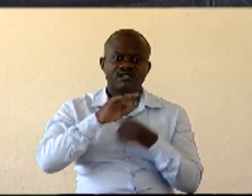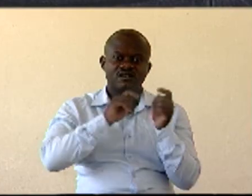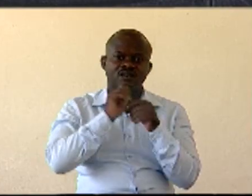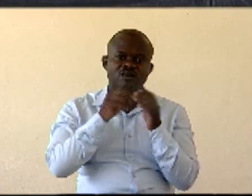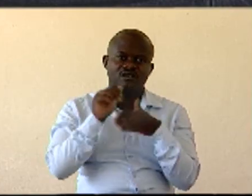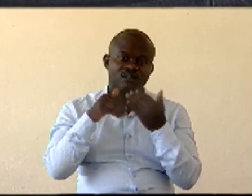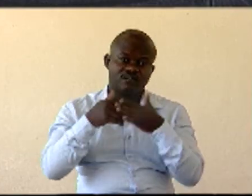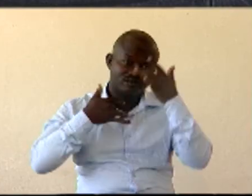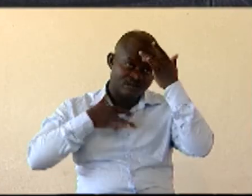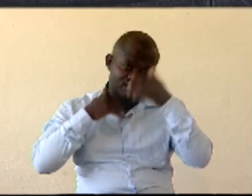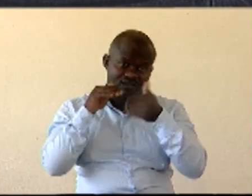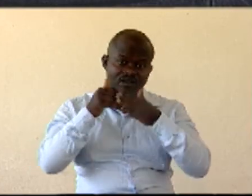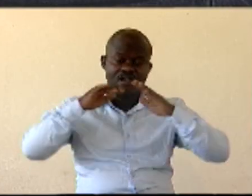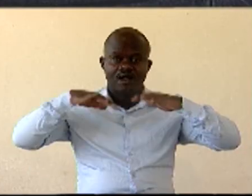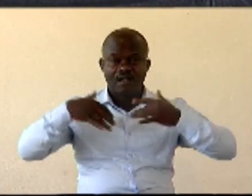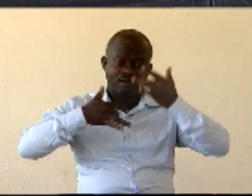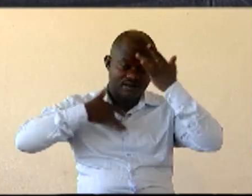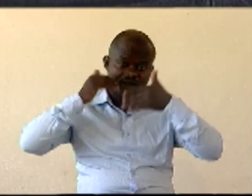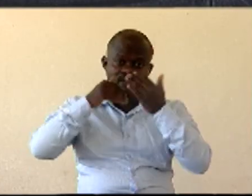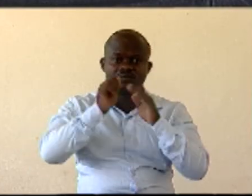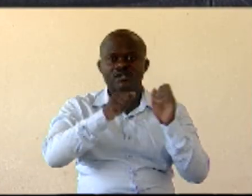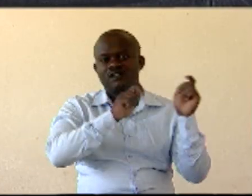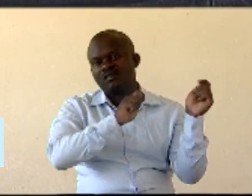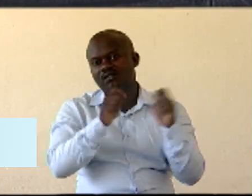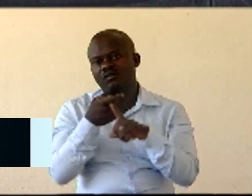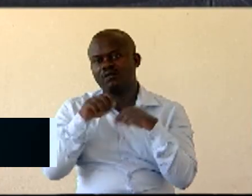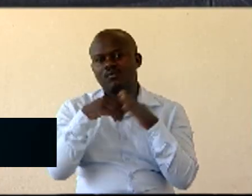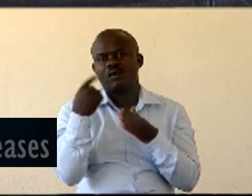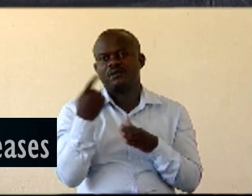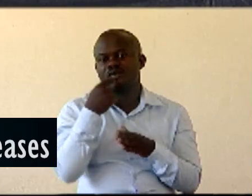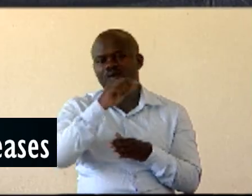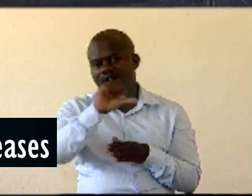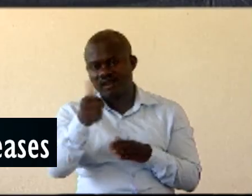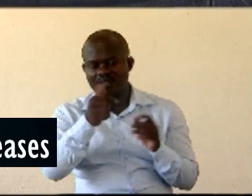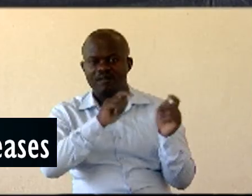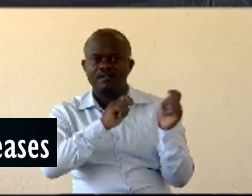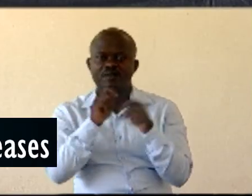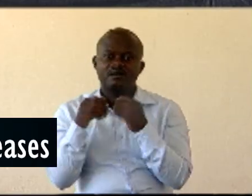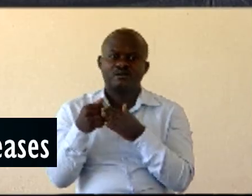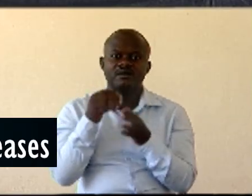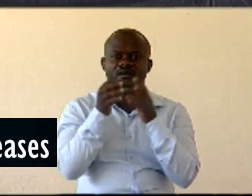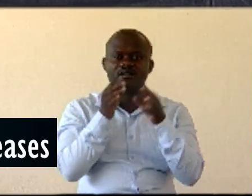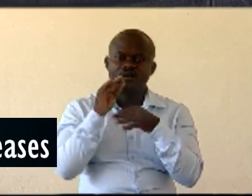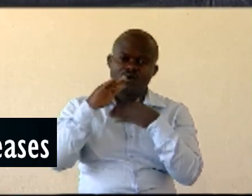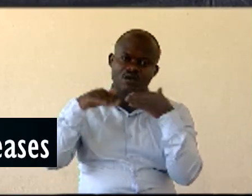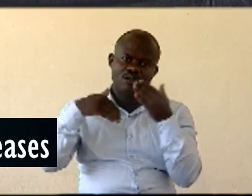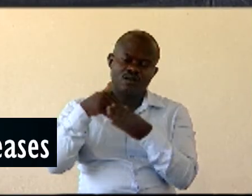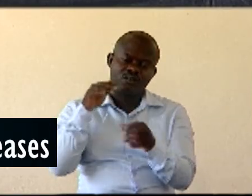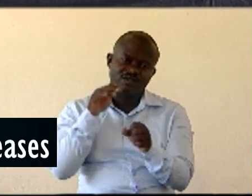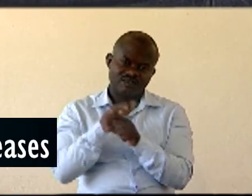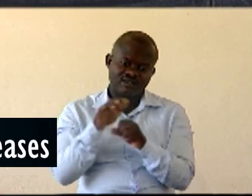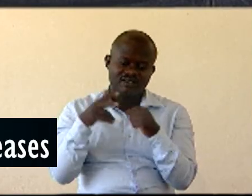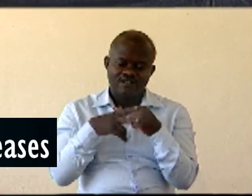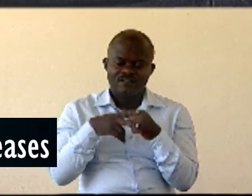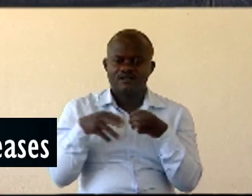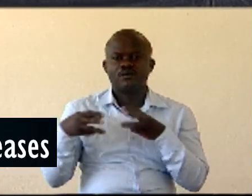of infectious diseases. How diseases can just be transmitted from one person to another person. We mentioned almost there are 7 ways how